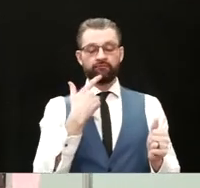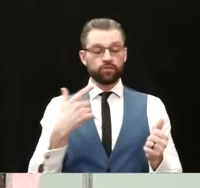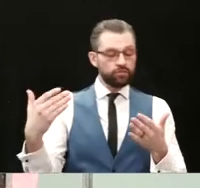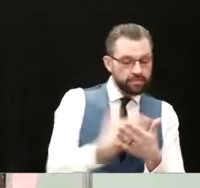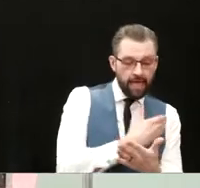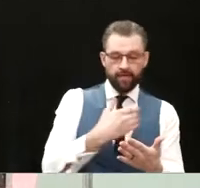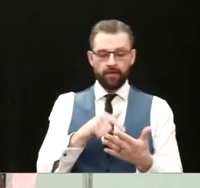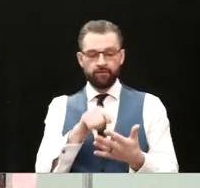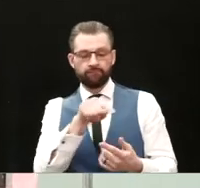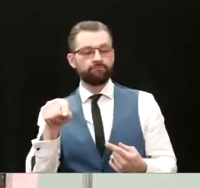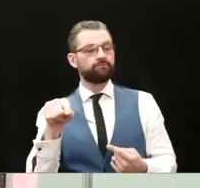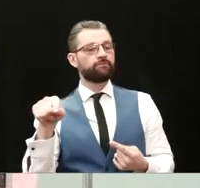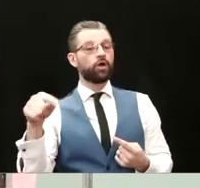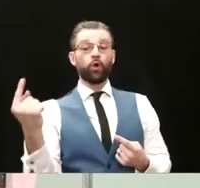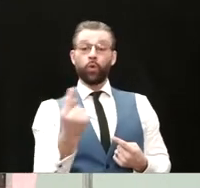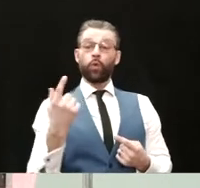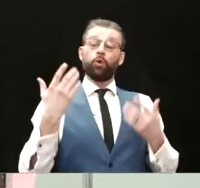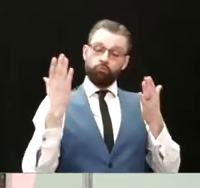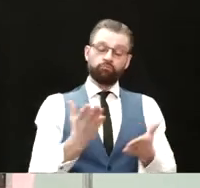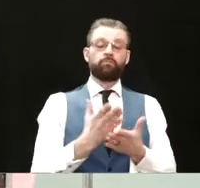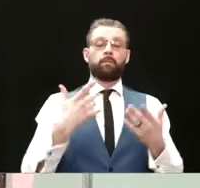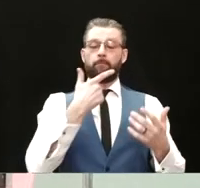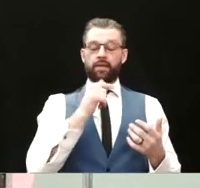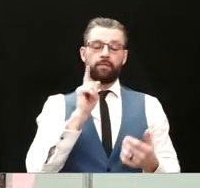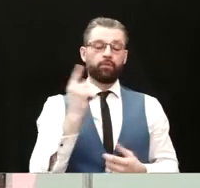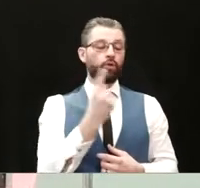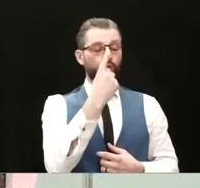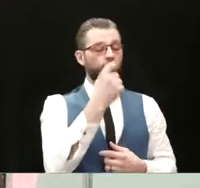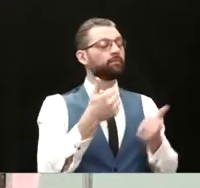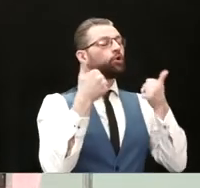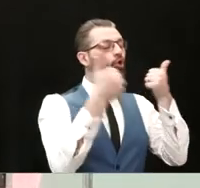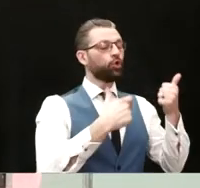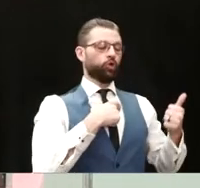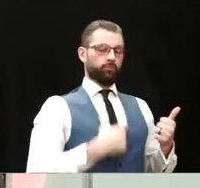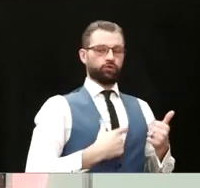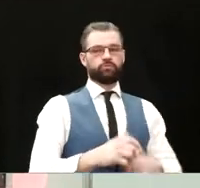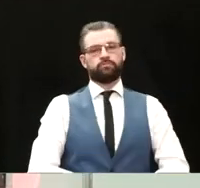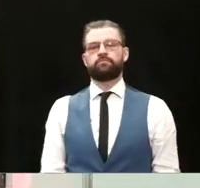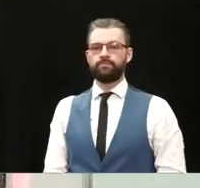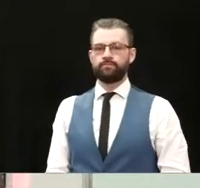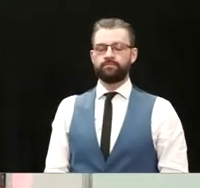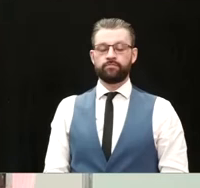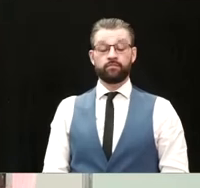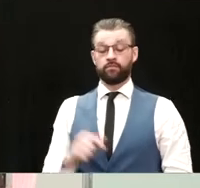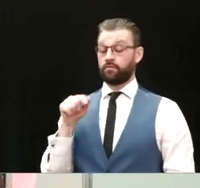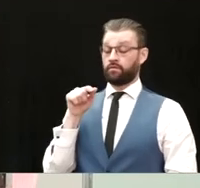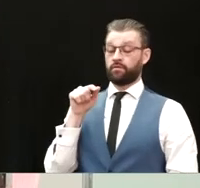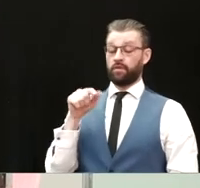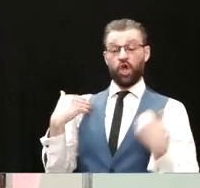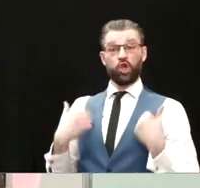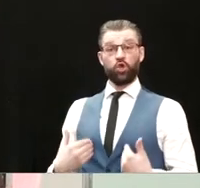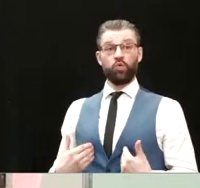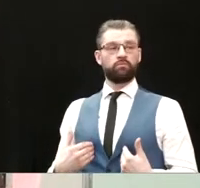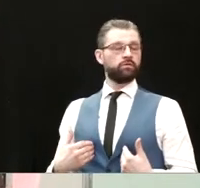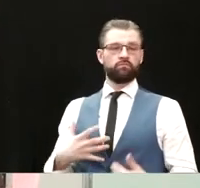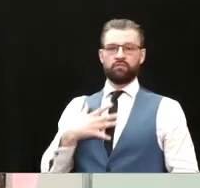victims as a touchstone of the human capacity for good in the face of evil. We recognize that humanity is still